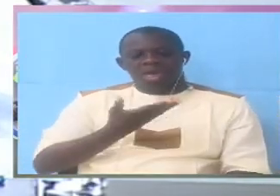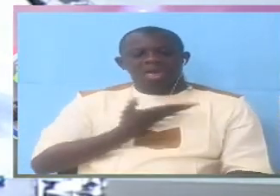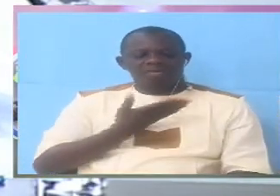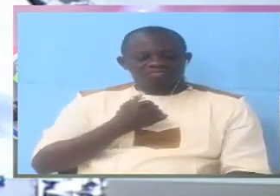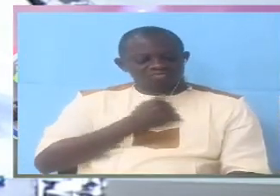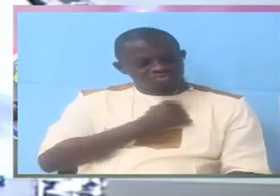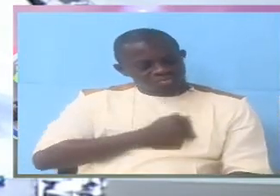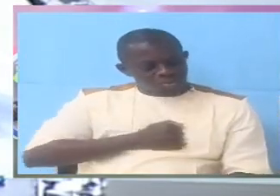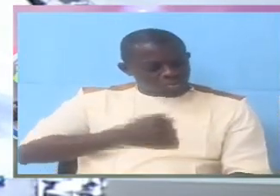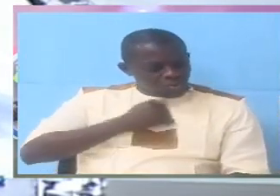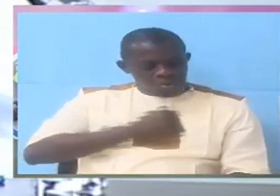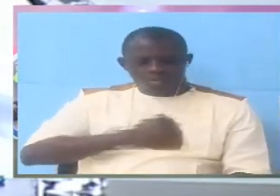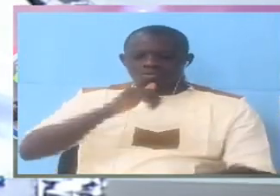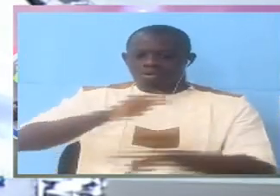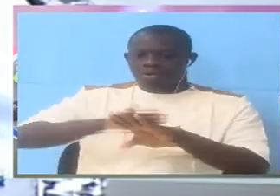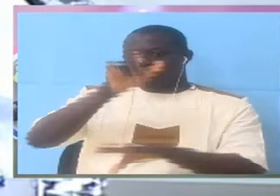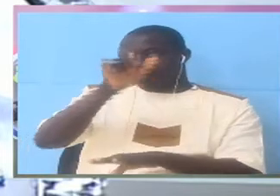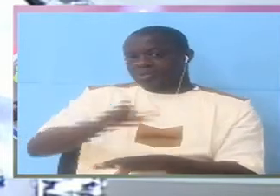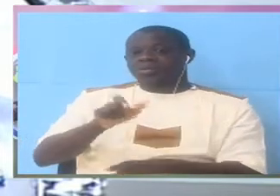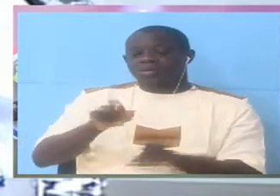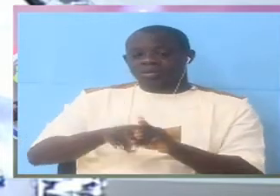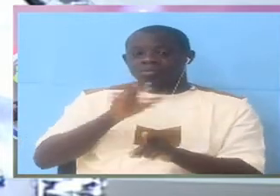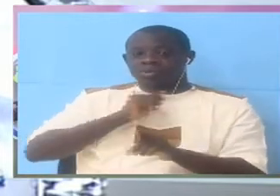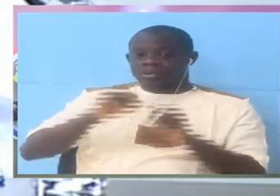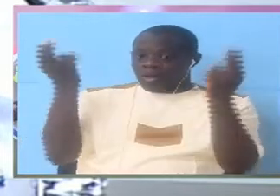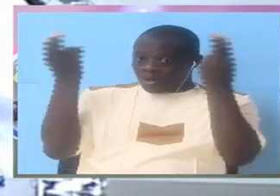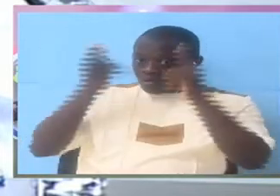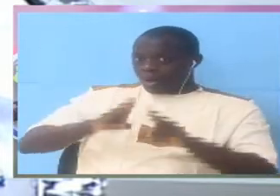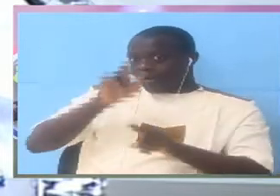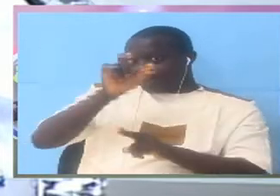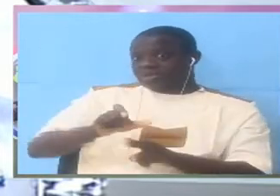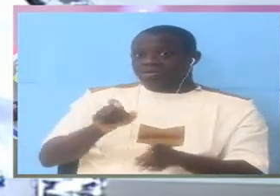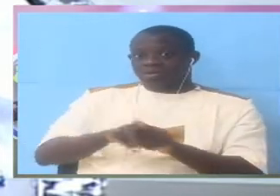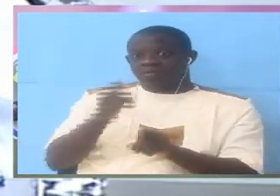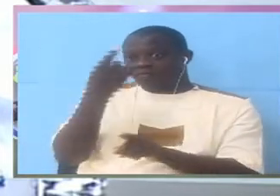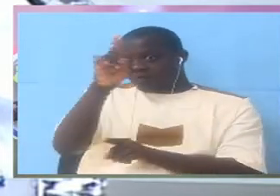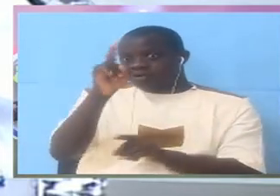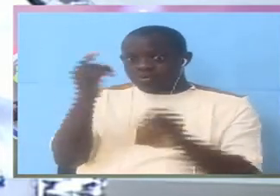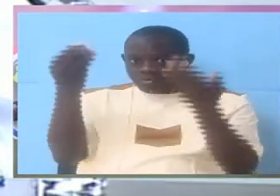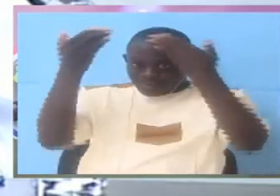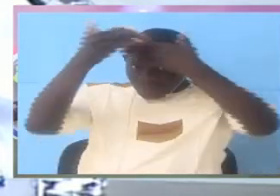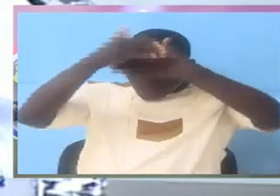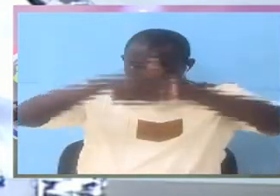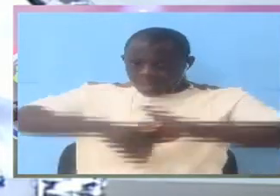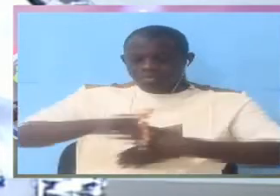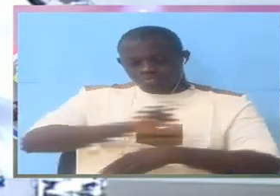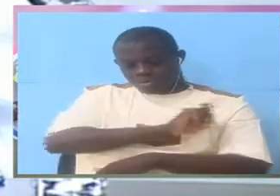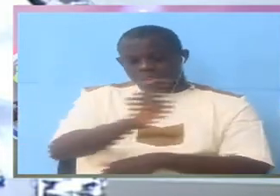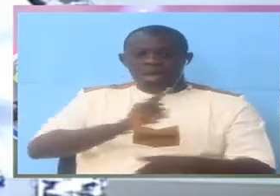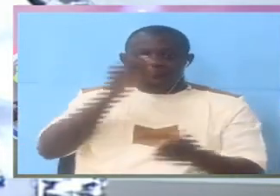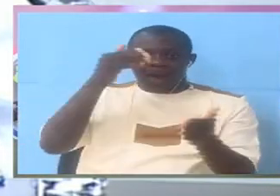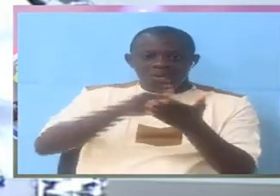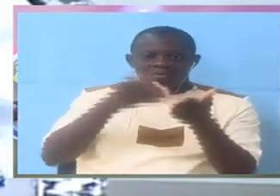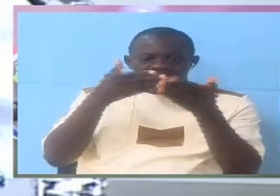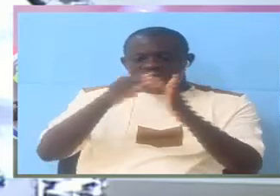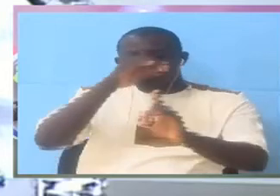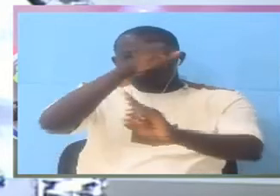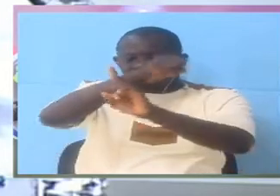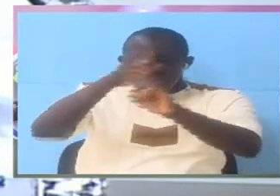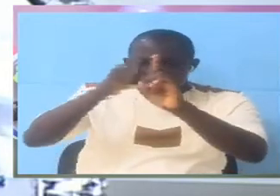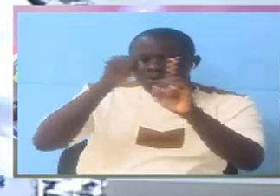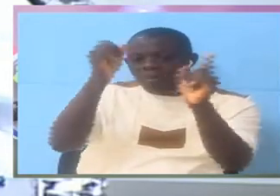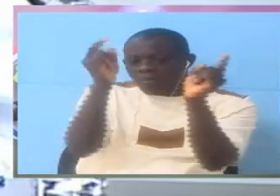Counsel. Counsel. First night we got there. The situation under which we found the victims. If